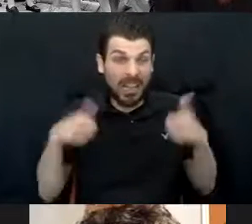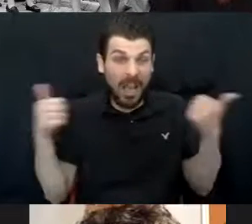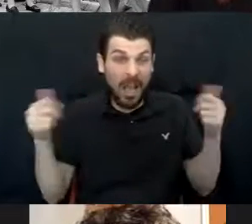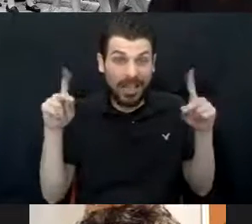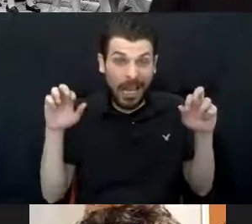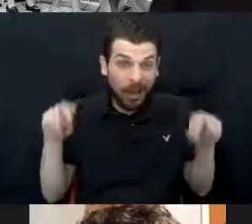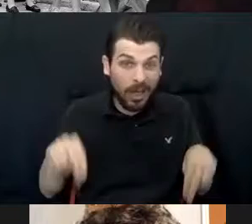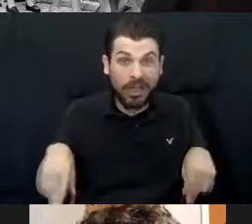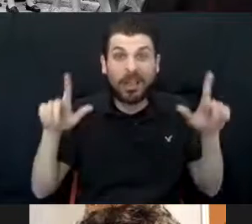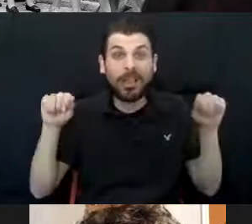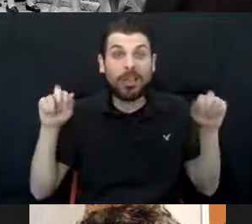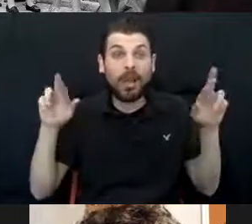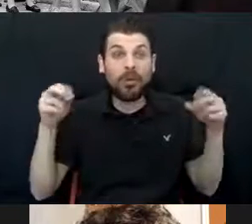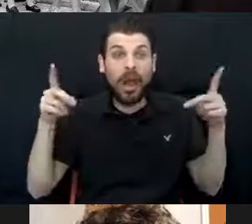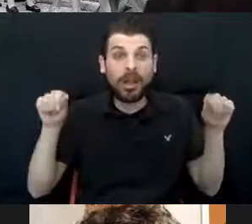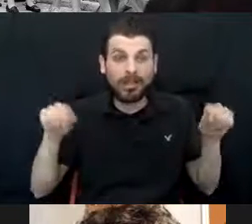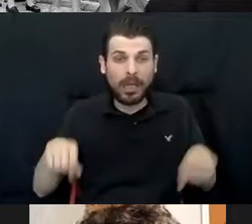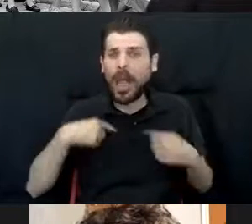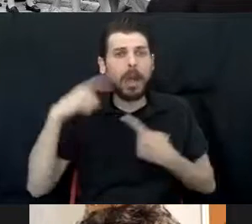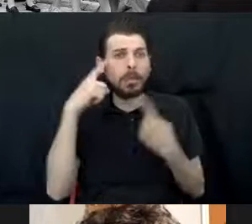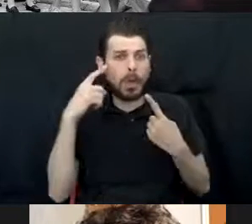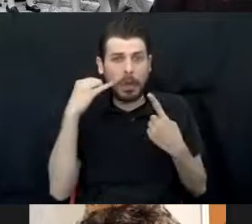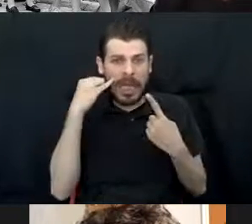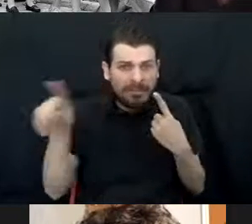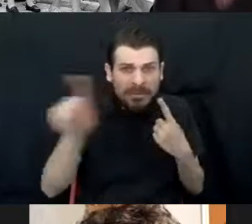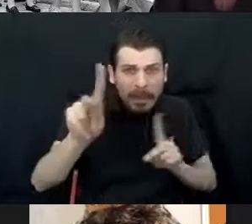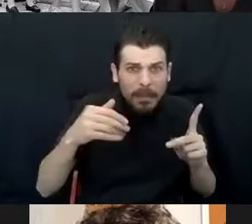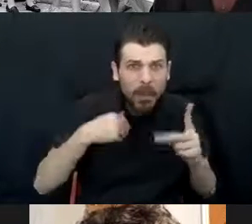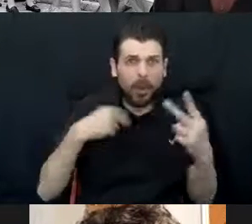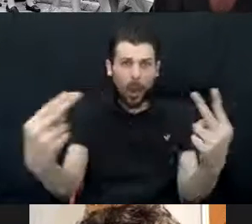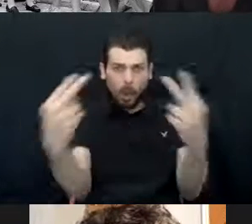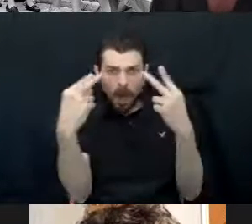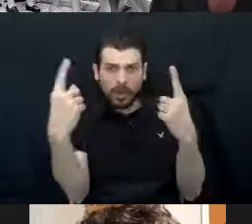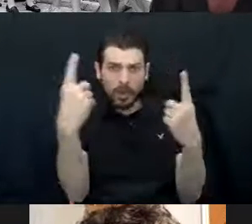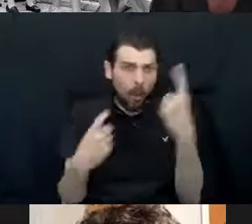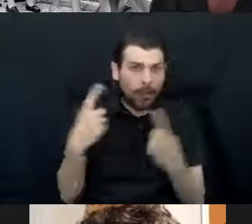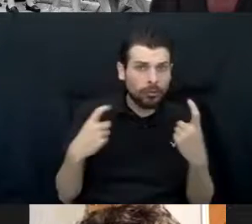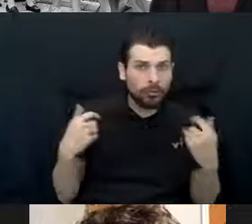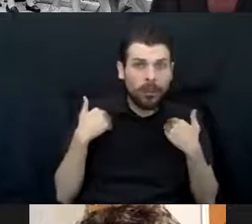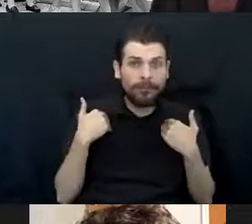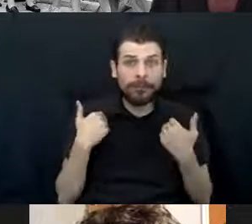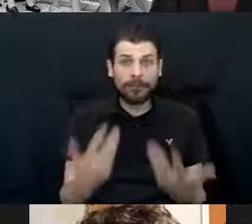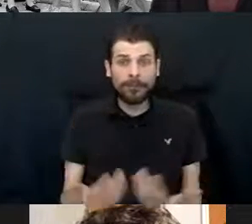LaRhonda? Well, I just wondered if anybody has any questions of either of us. I don't know.